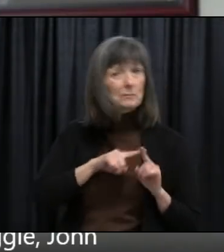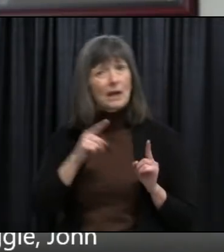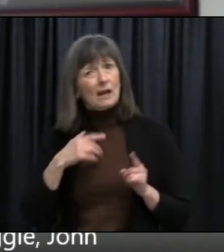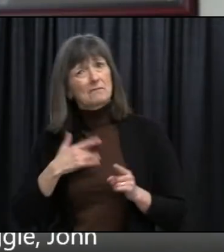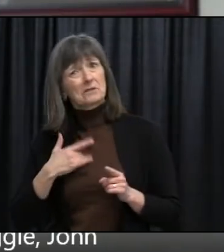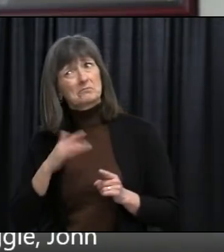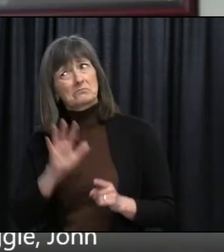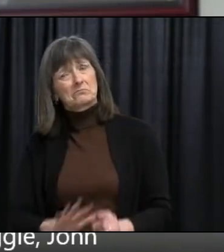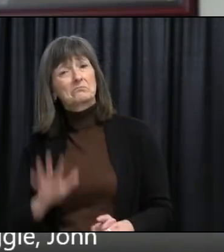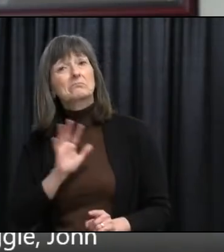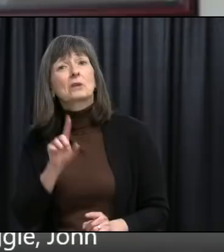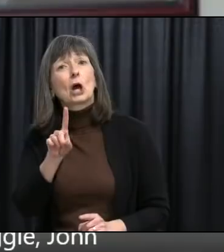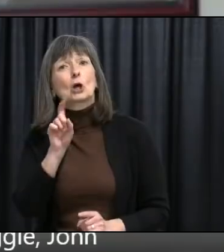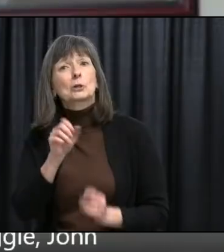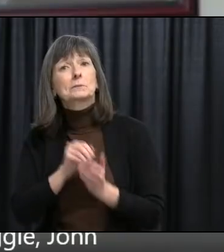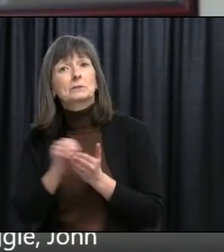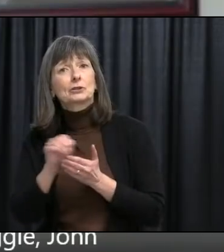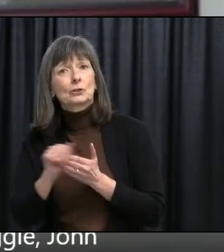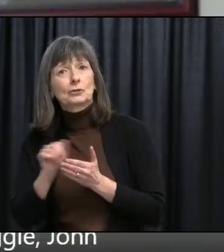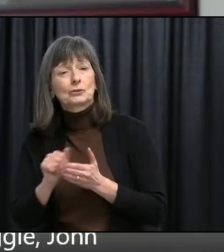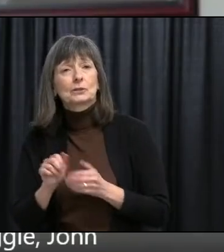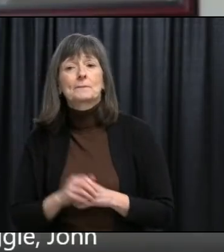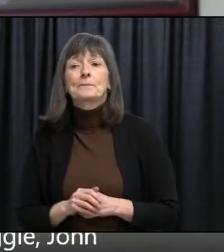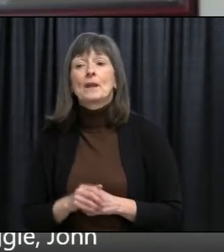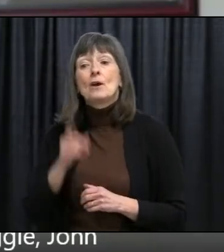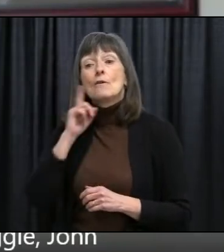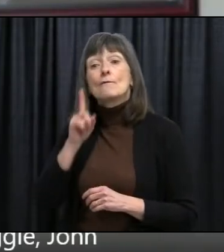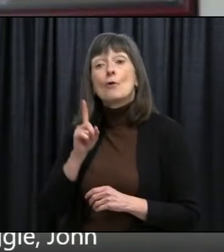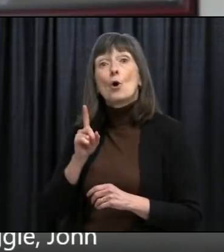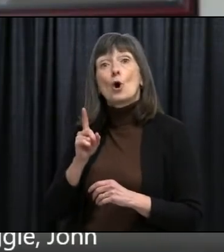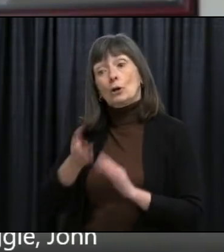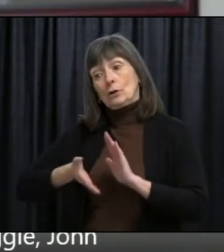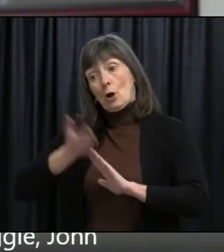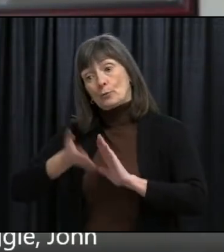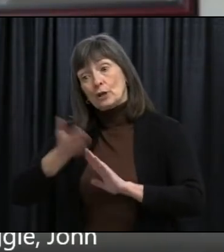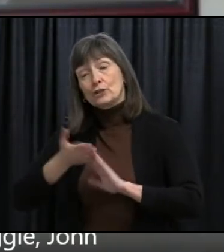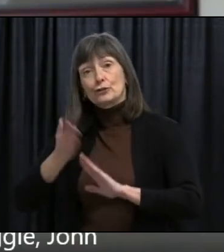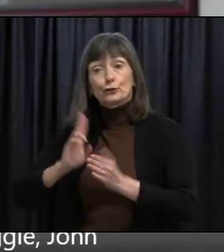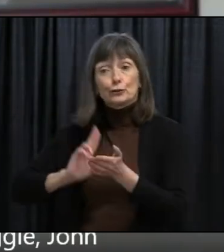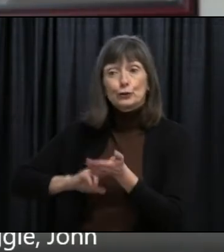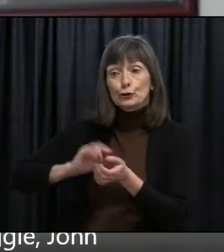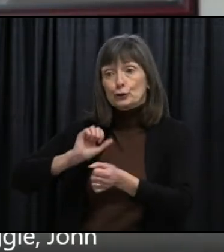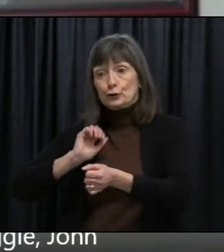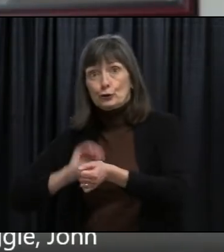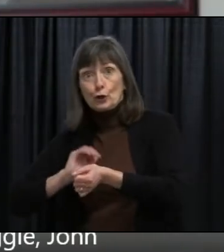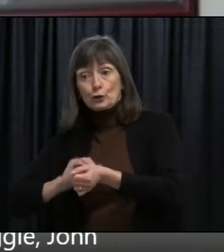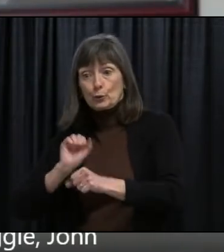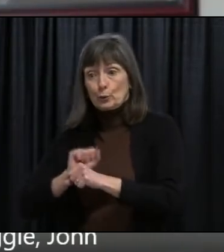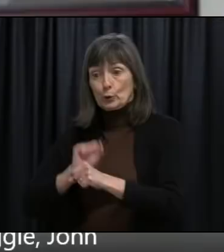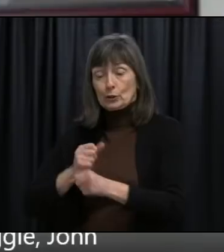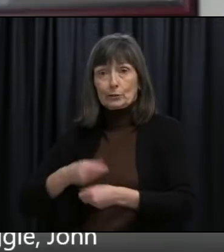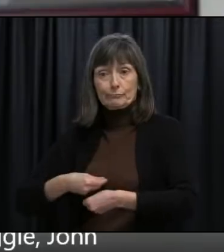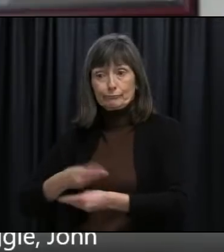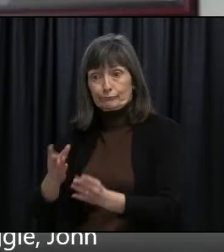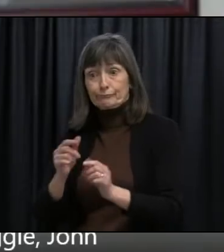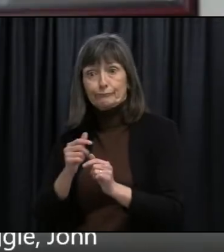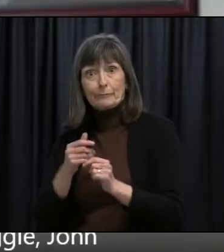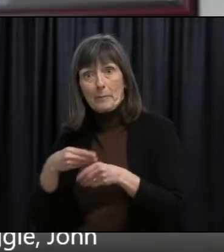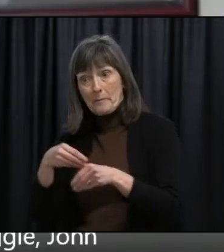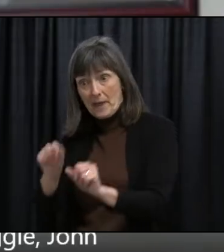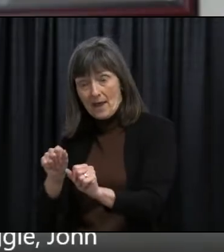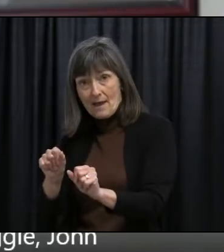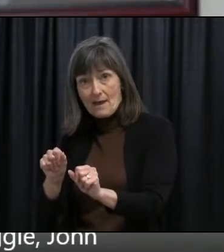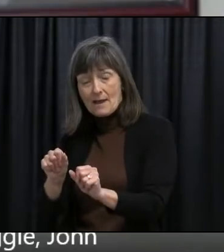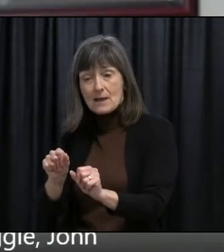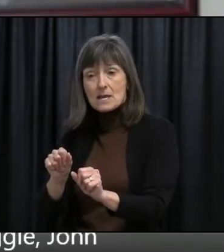In terms of operational funding, I am not being advised by my staff up until